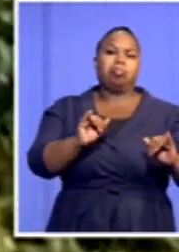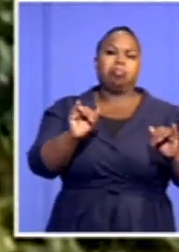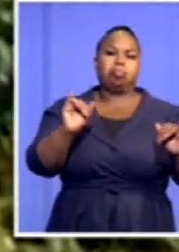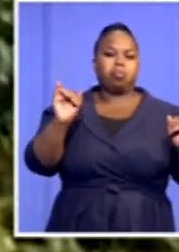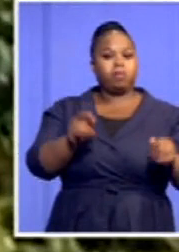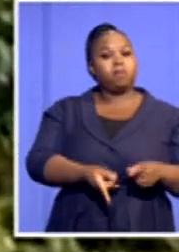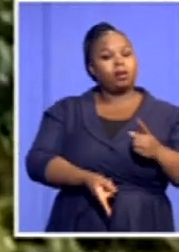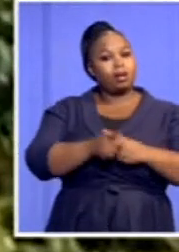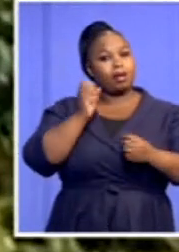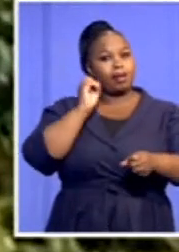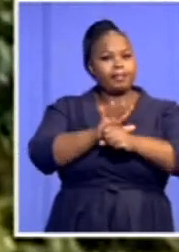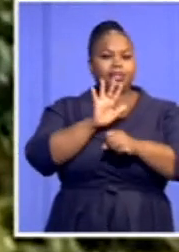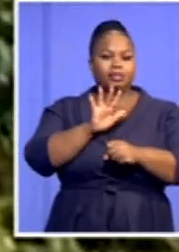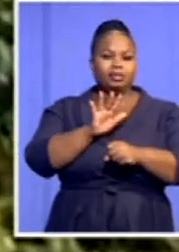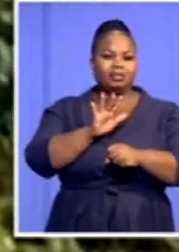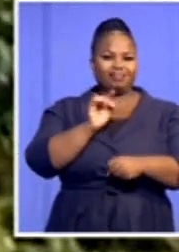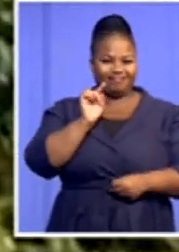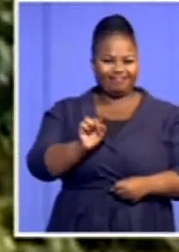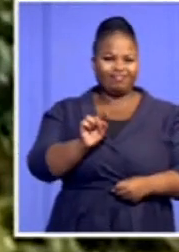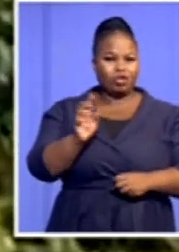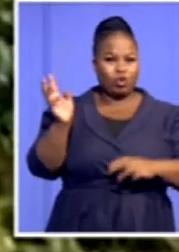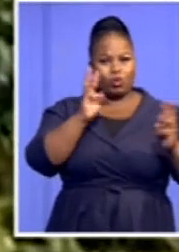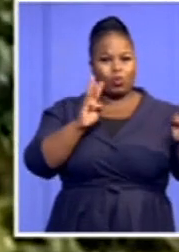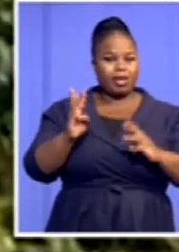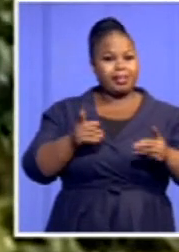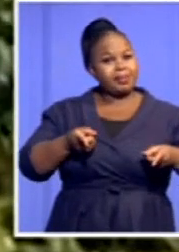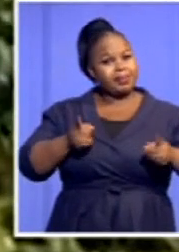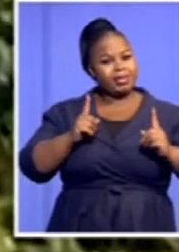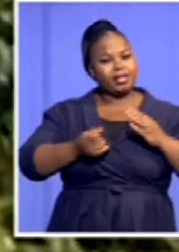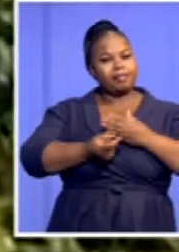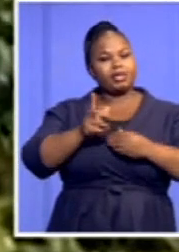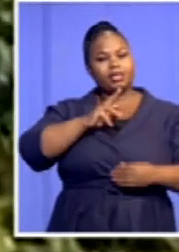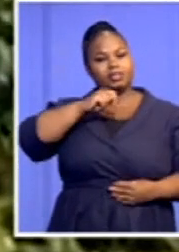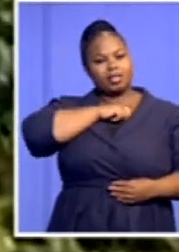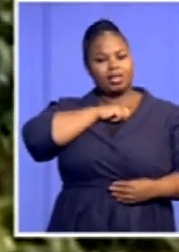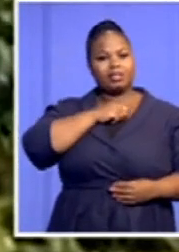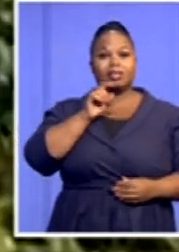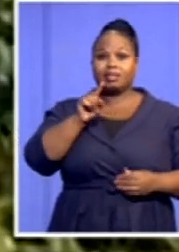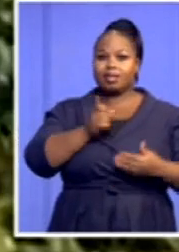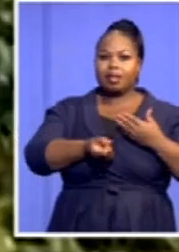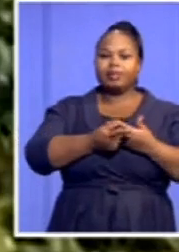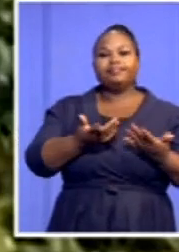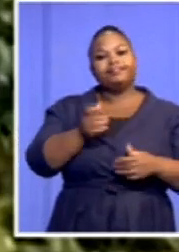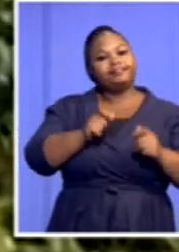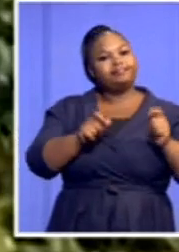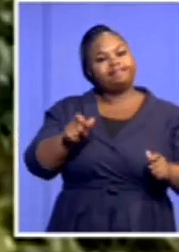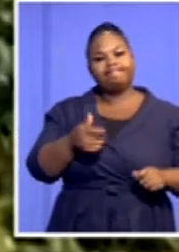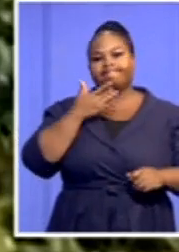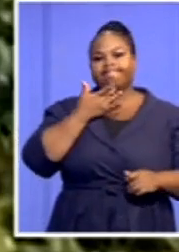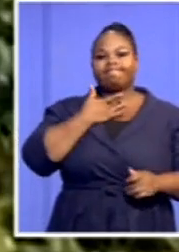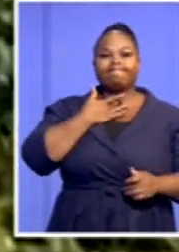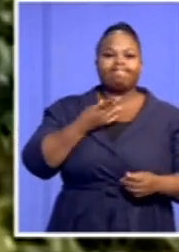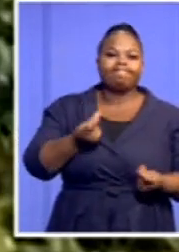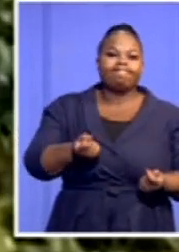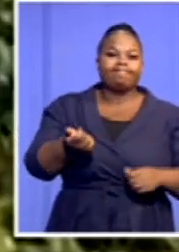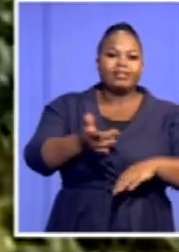the severe weather events occurring in KZN that resulted in the loss of life and damage to property,